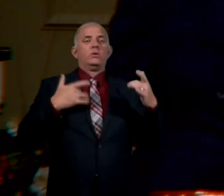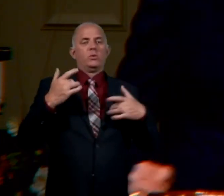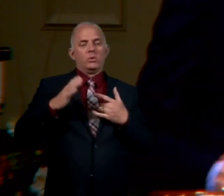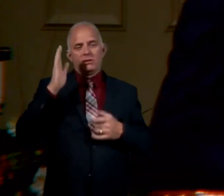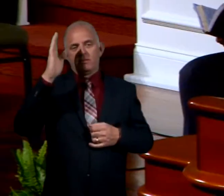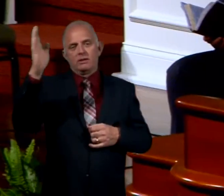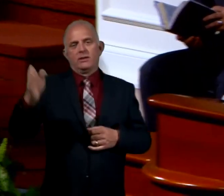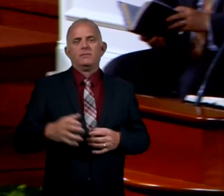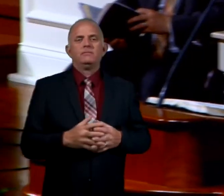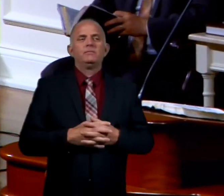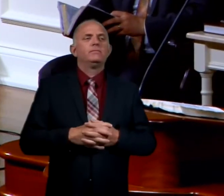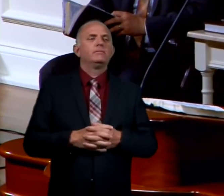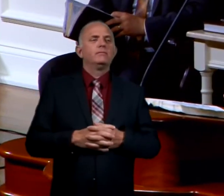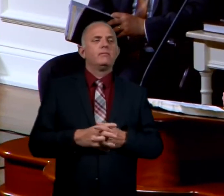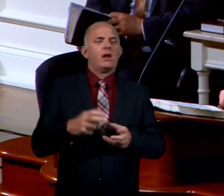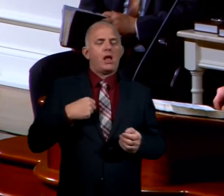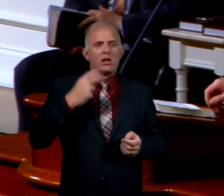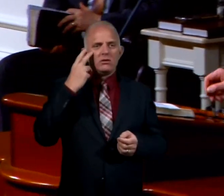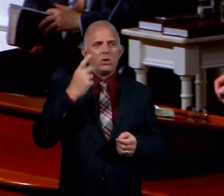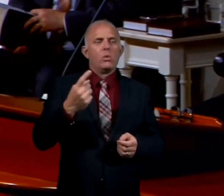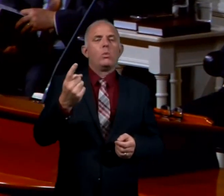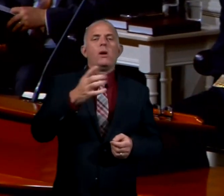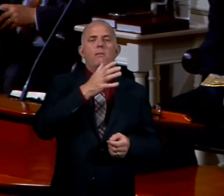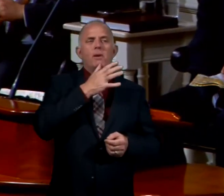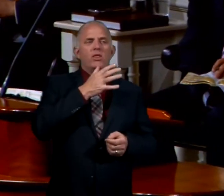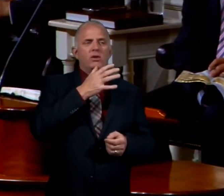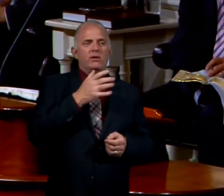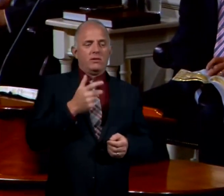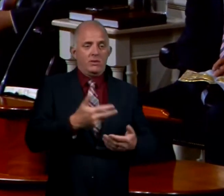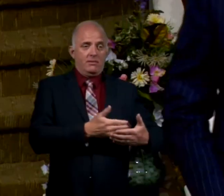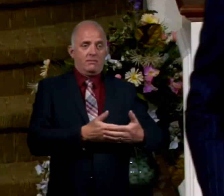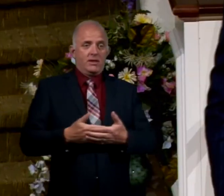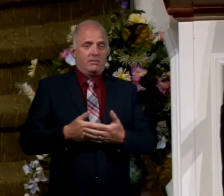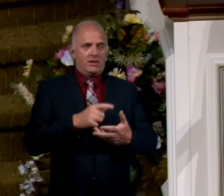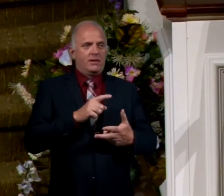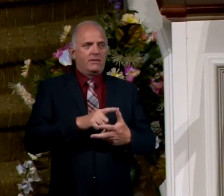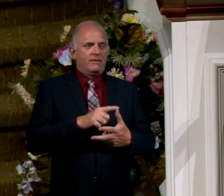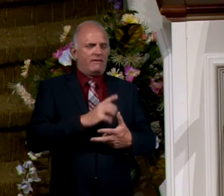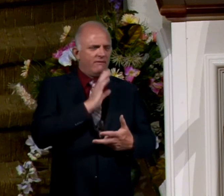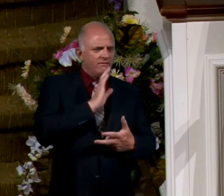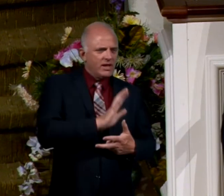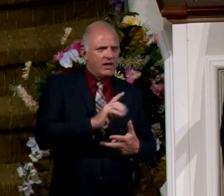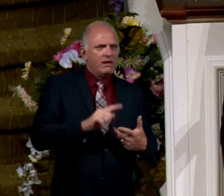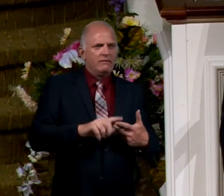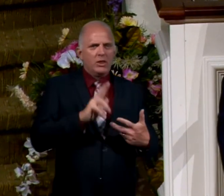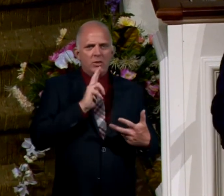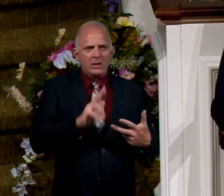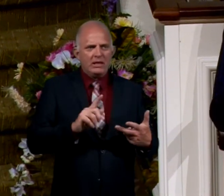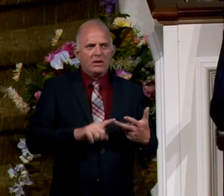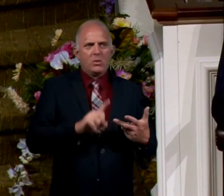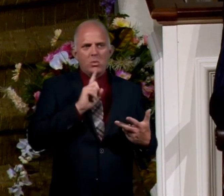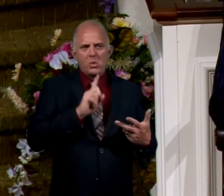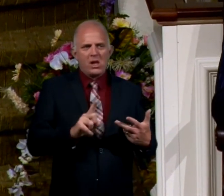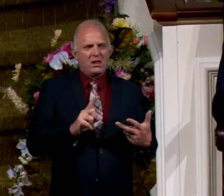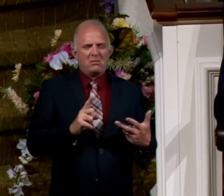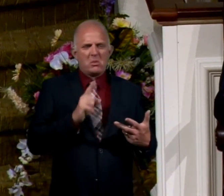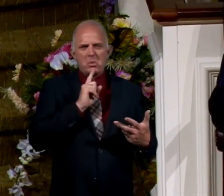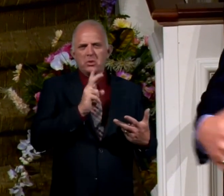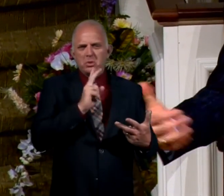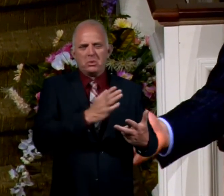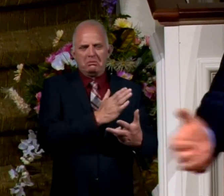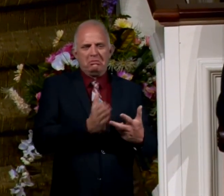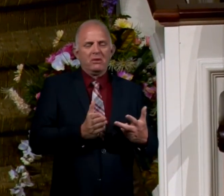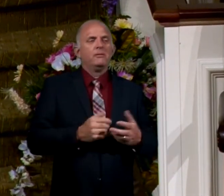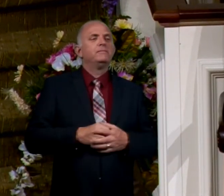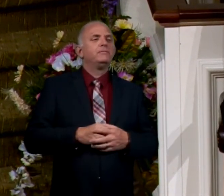saw a little mother this week. She has three little babies. The oldest was maybe five and then three and then one or two. And boy, I just